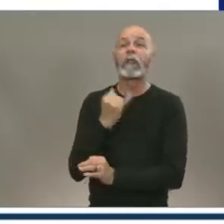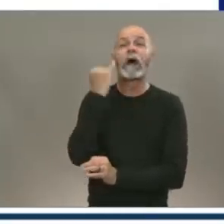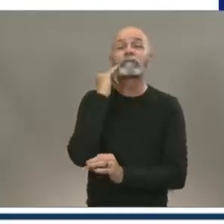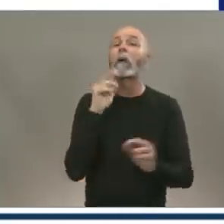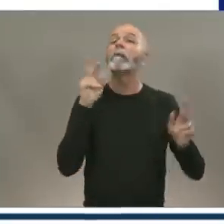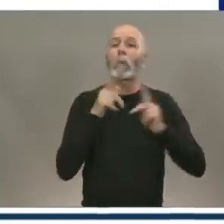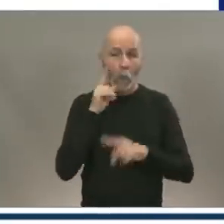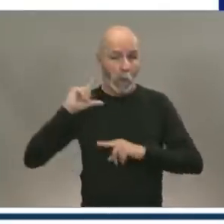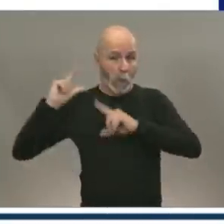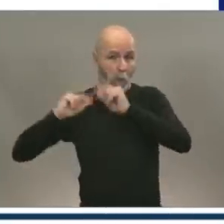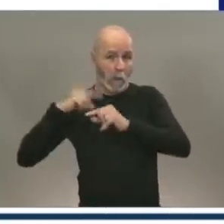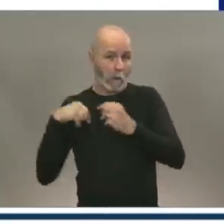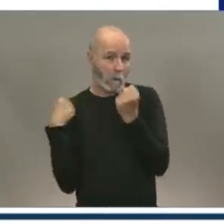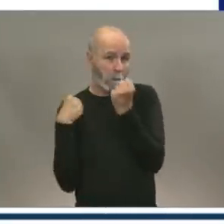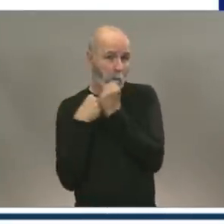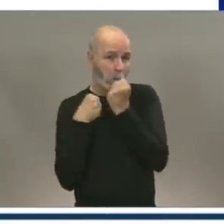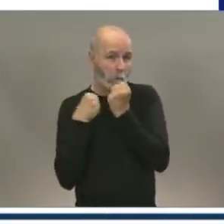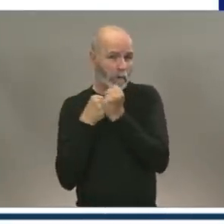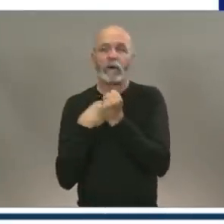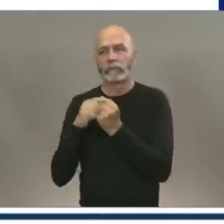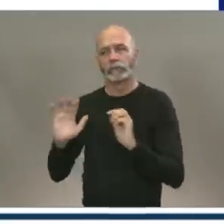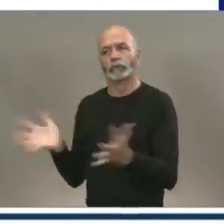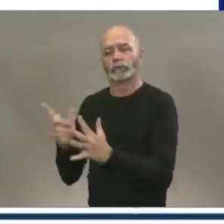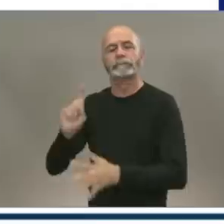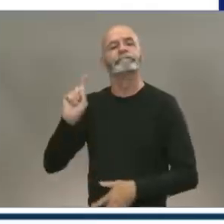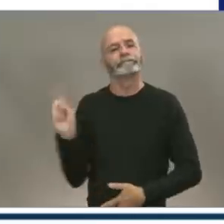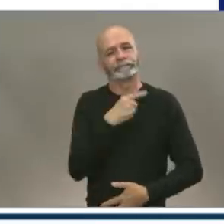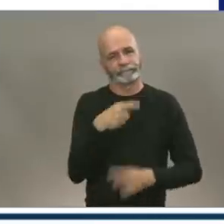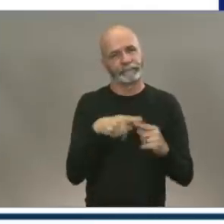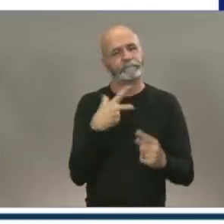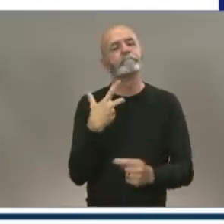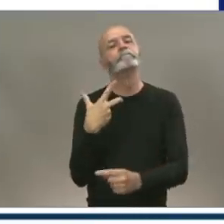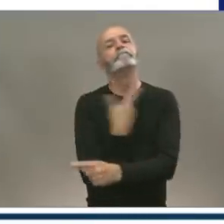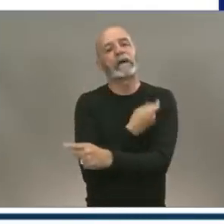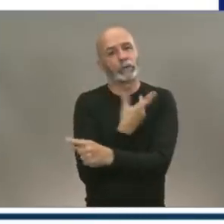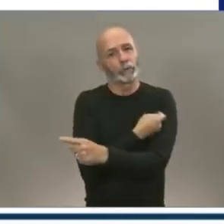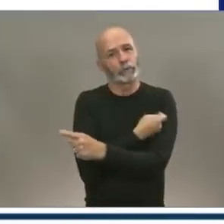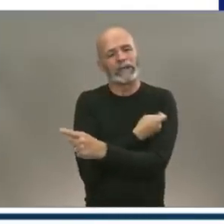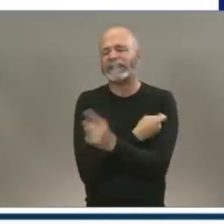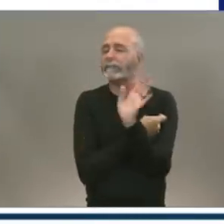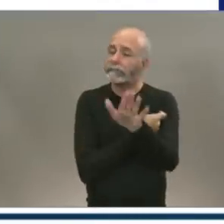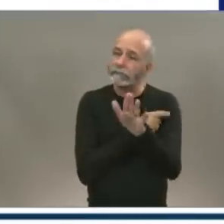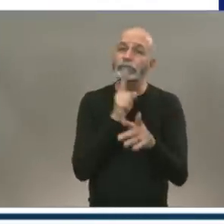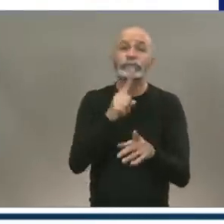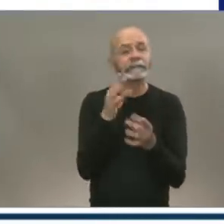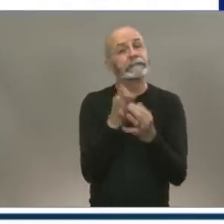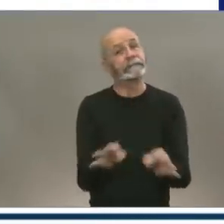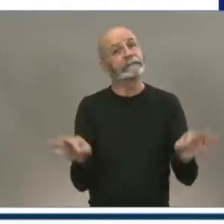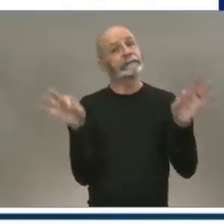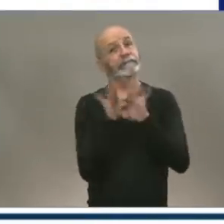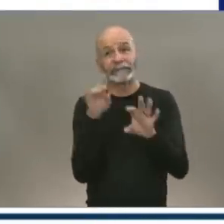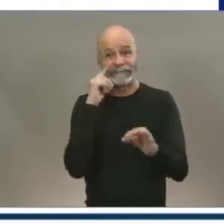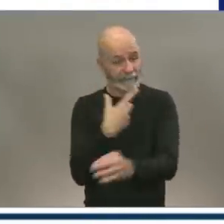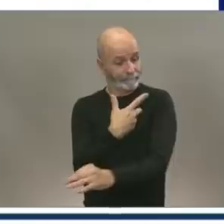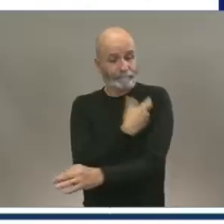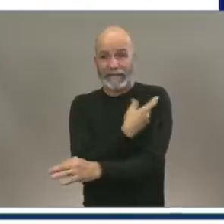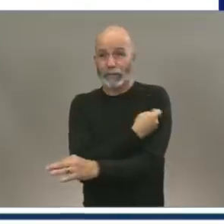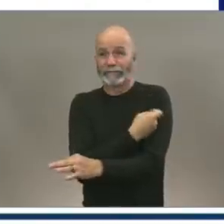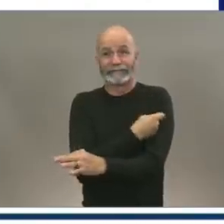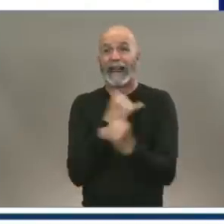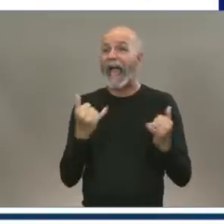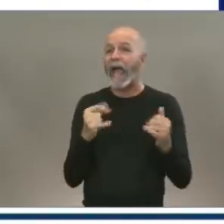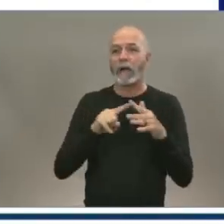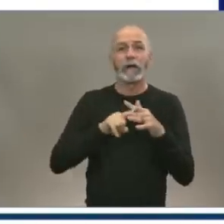vaccinated. If anyone needed another reason to go and get it done, here it is. Sadly, 3 times